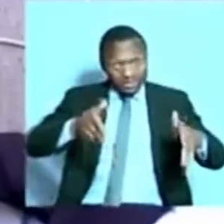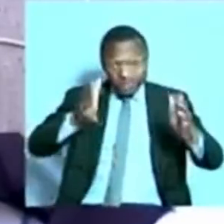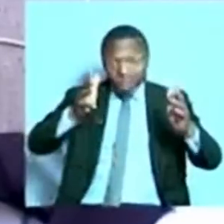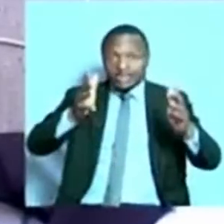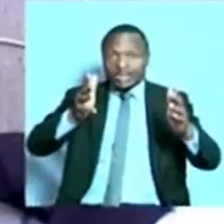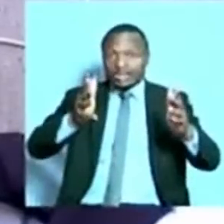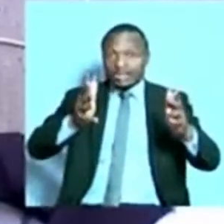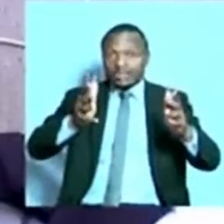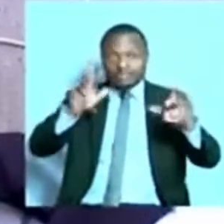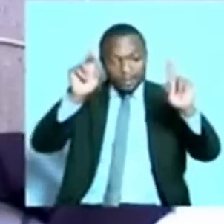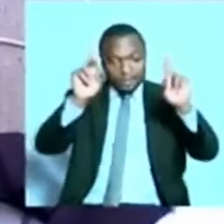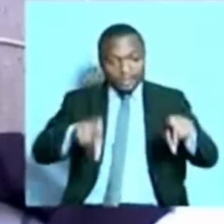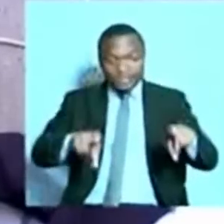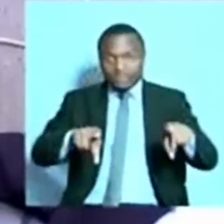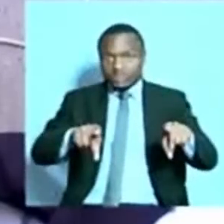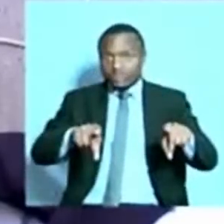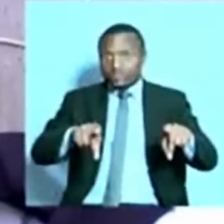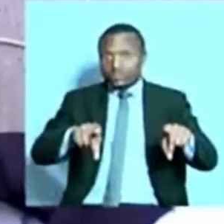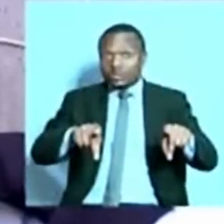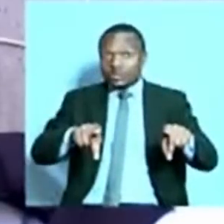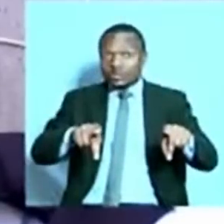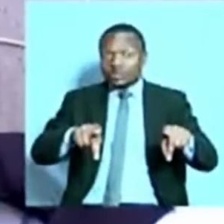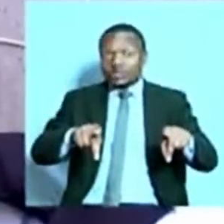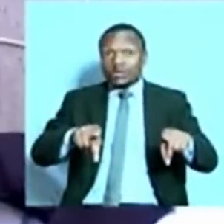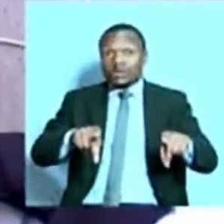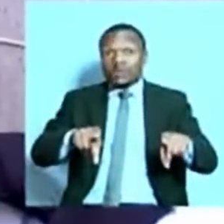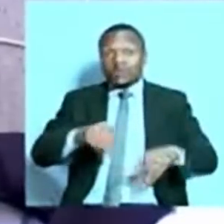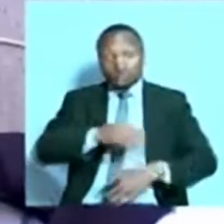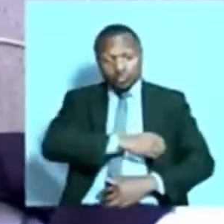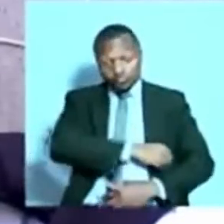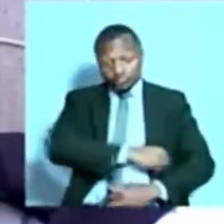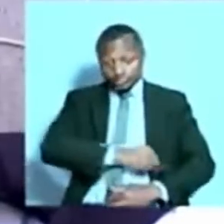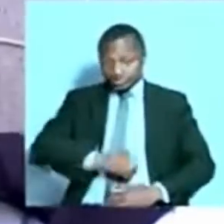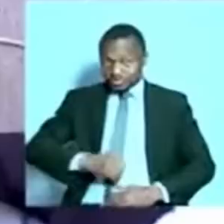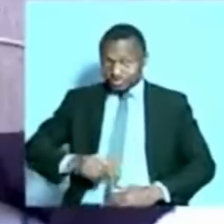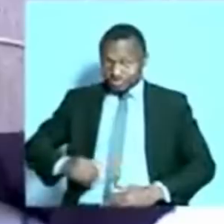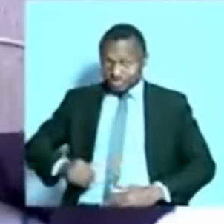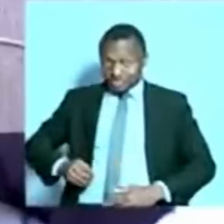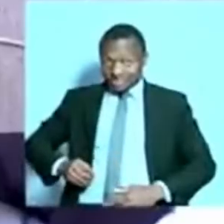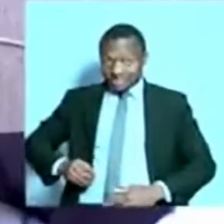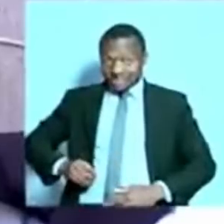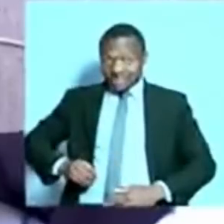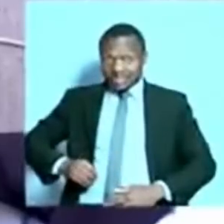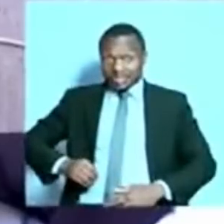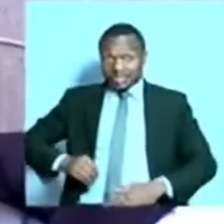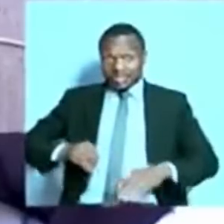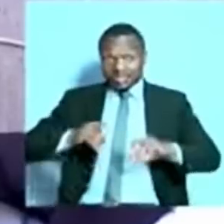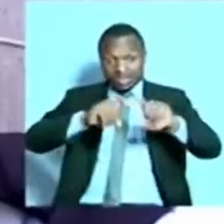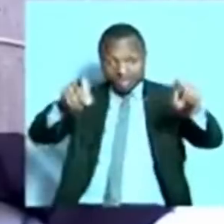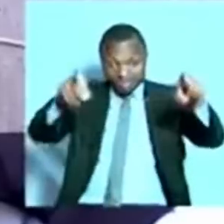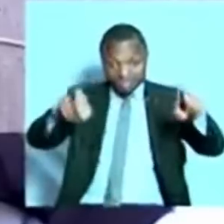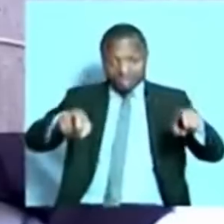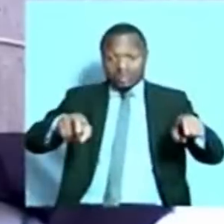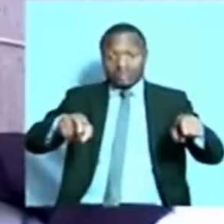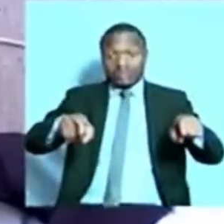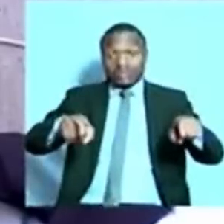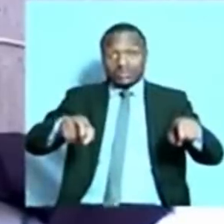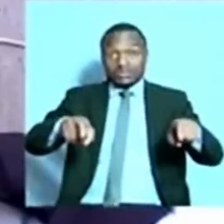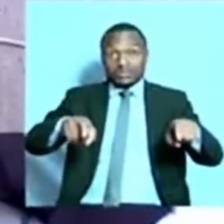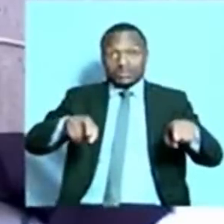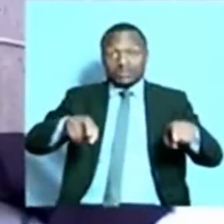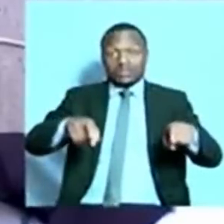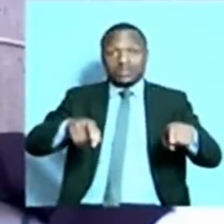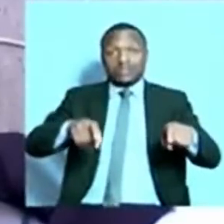table not to be attended to by the medical personnel on account of power